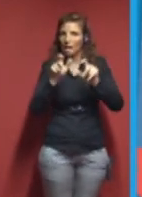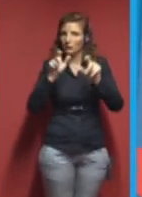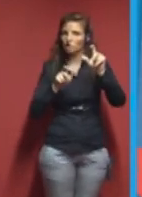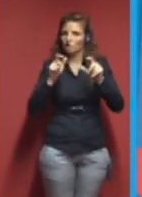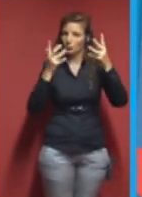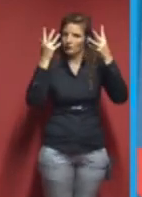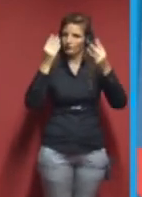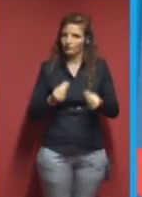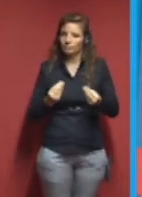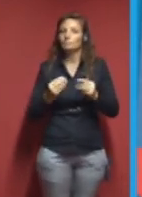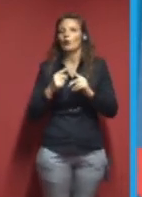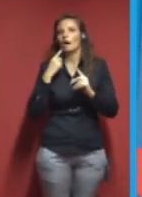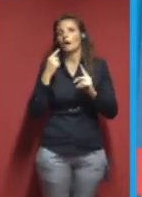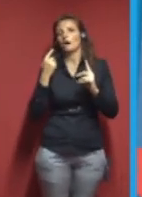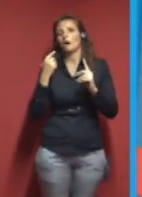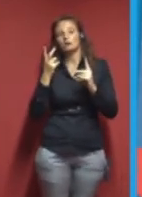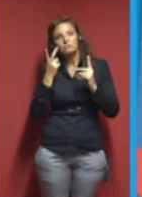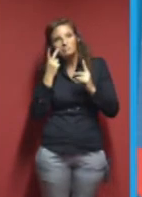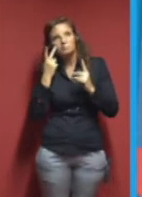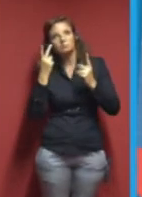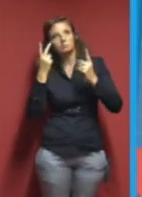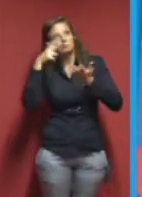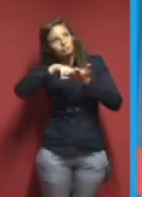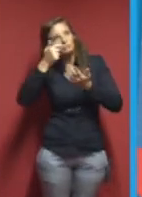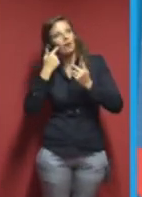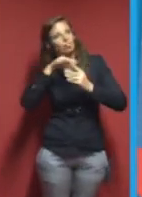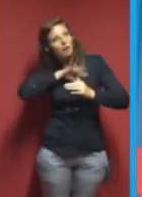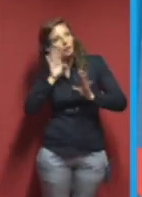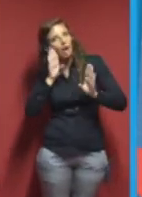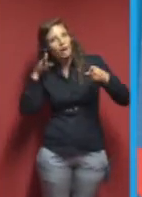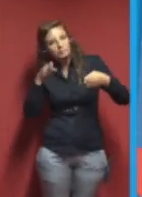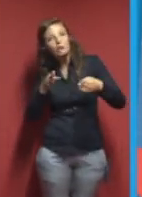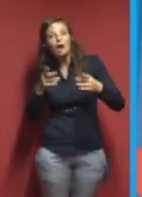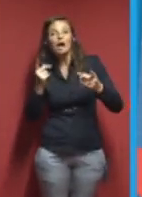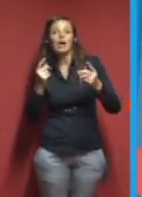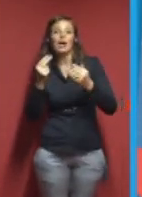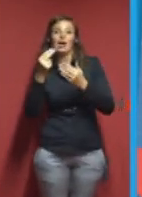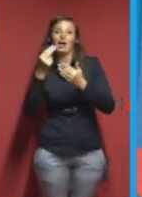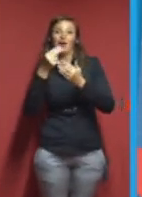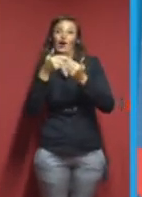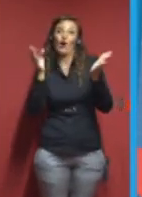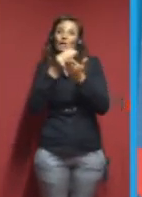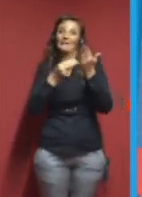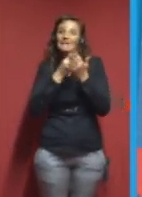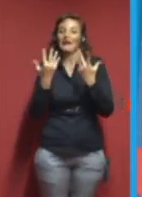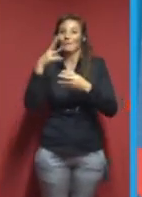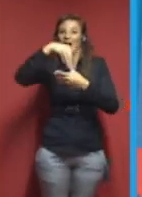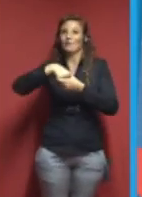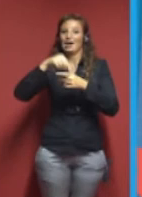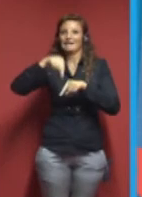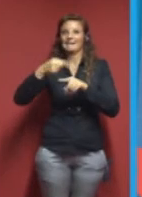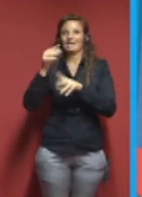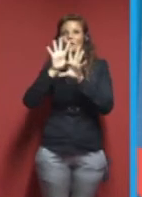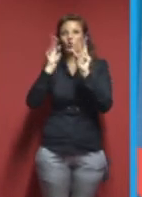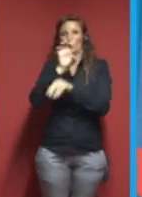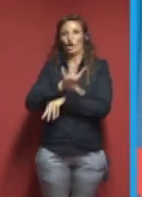for the future policies and the future laws of the European Union regarding design. Because open design is seen as a promising way for developing projects, but